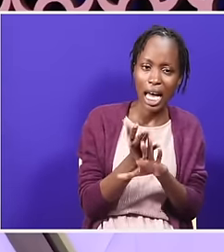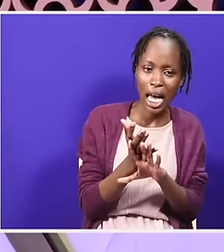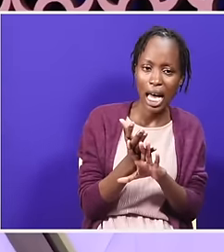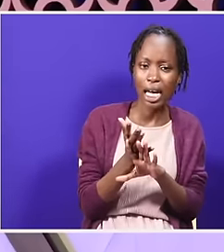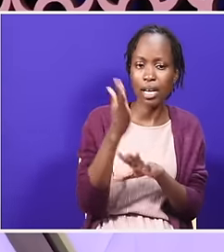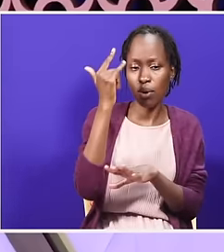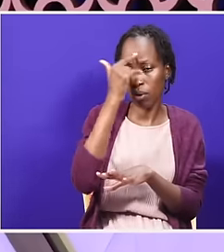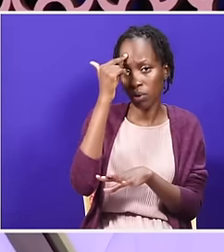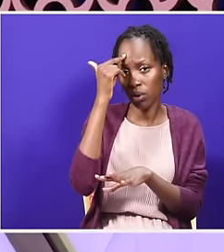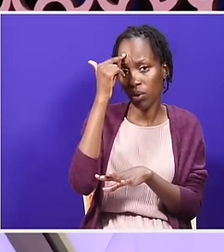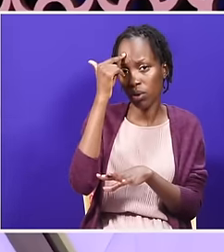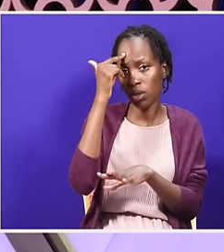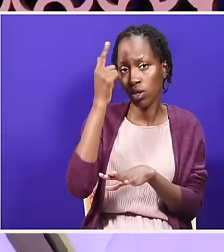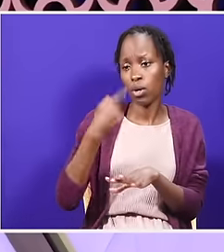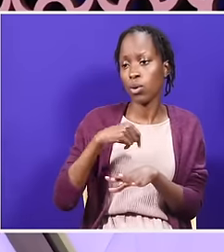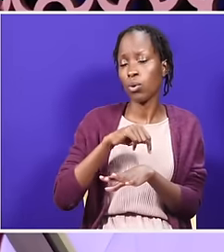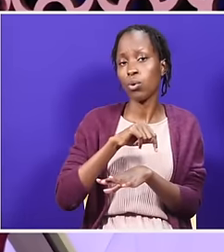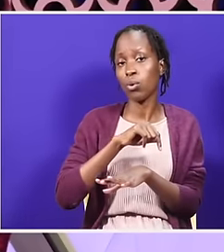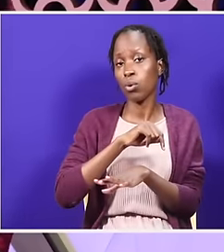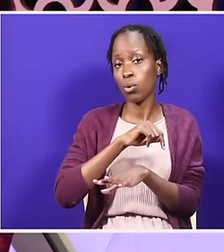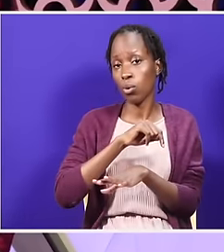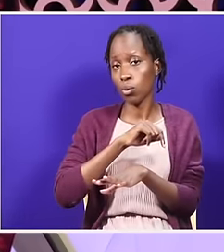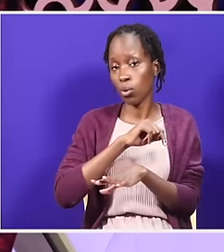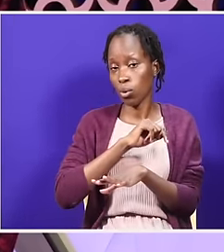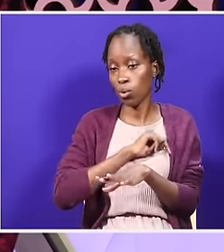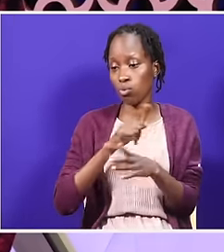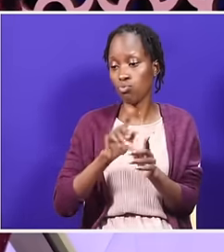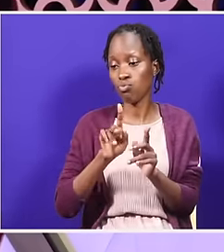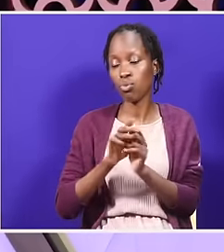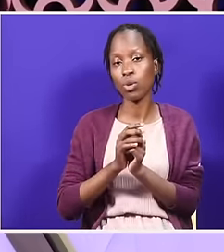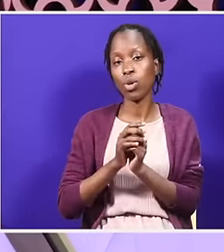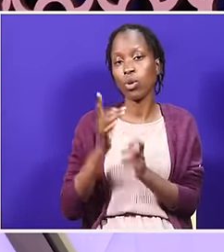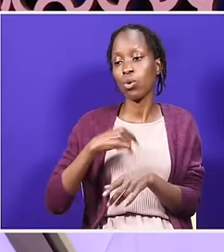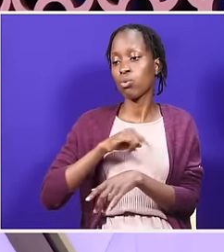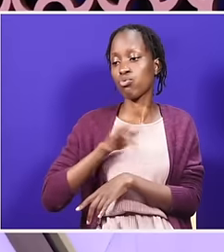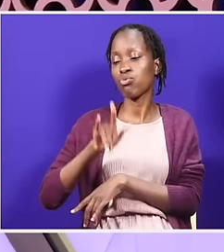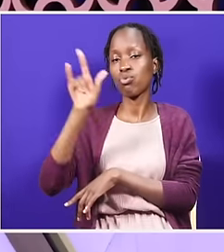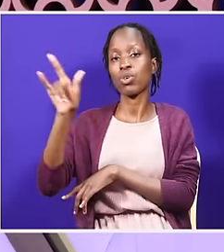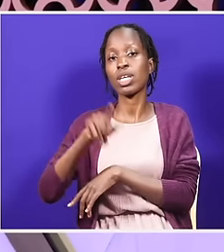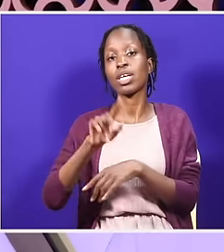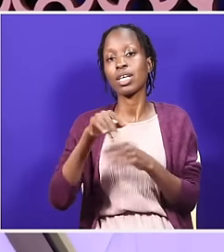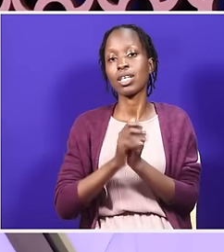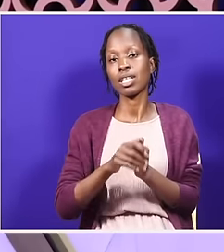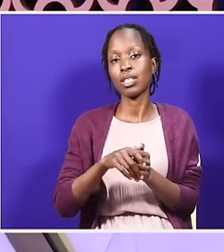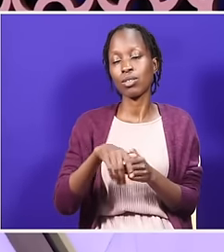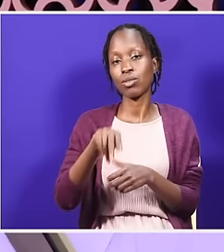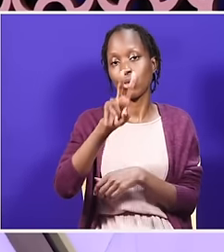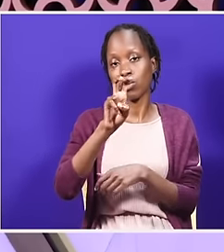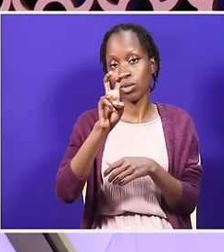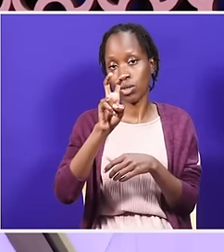we left in 220. Yes. And remember, our motto, our theme in 220 in CITAM was, give me this